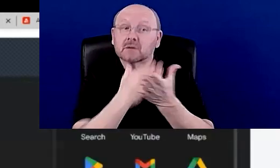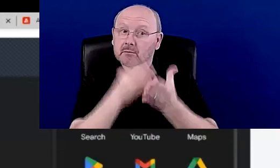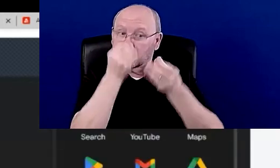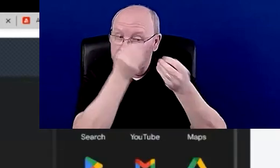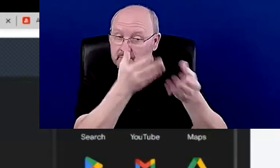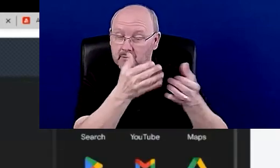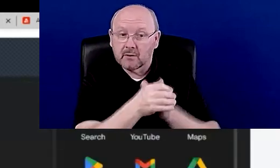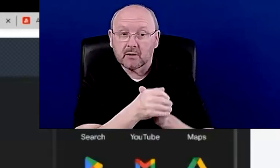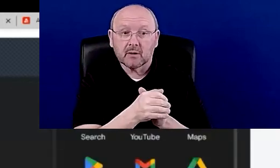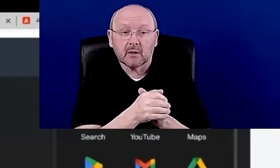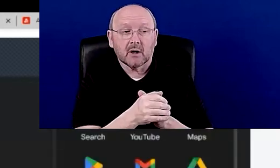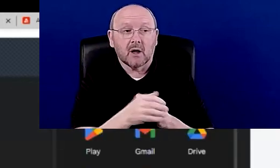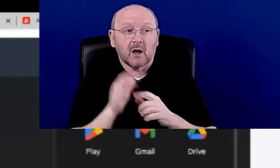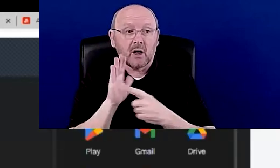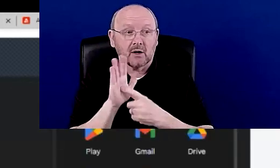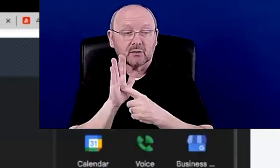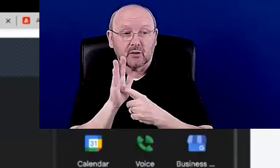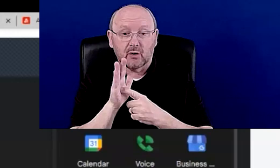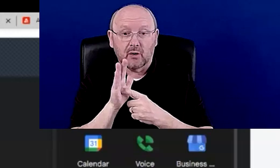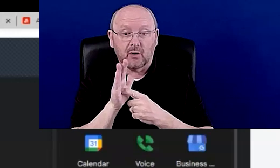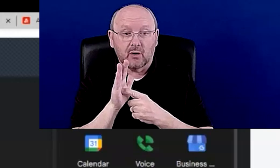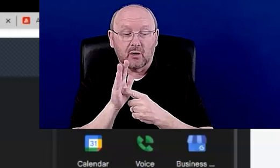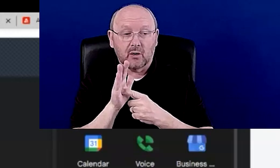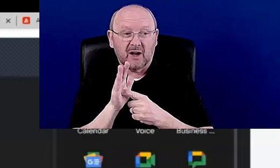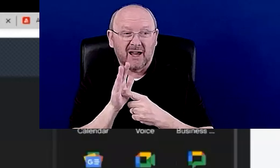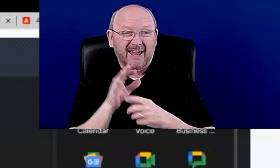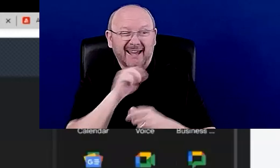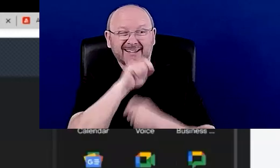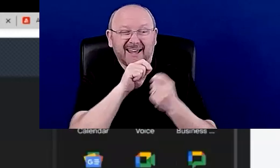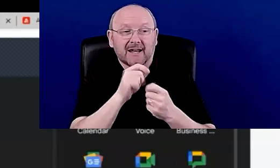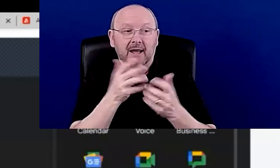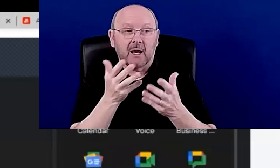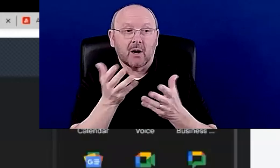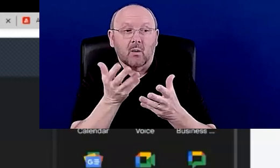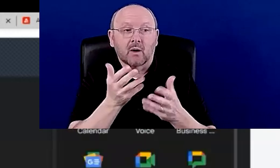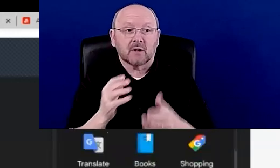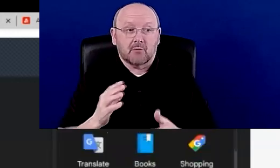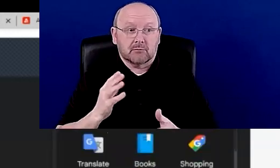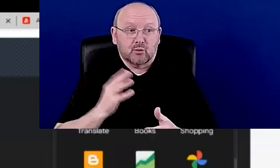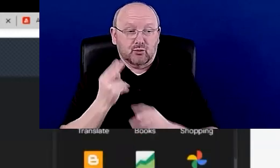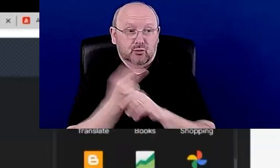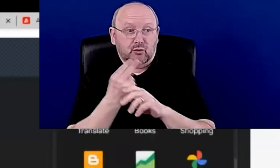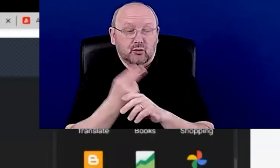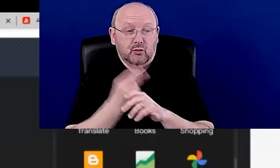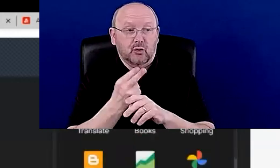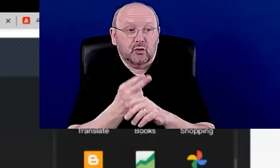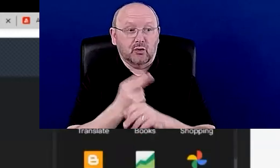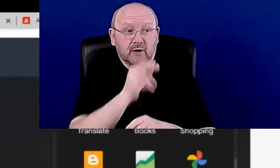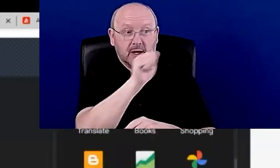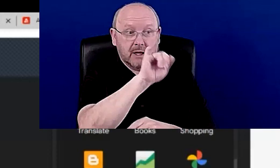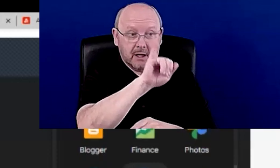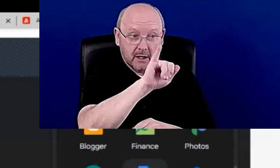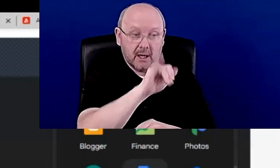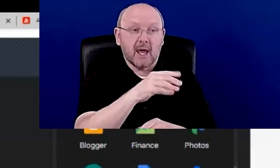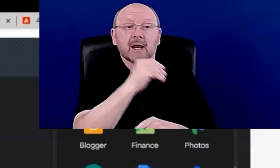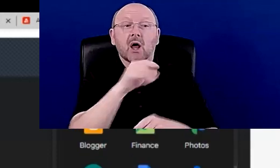go over exactly what is unethical use of AI. And I also go over how they can use it to help themselves. And